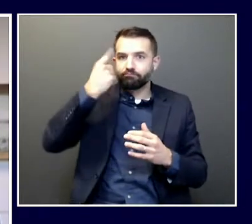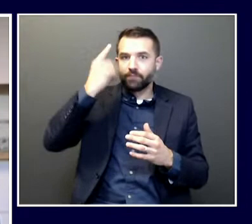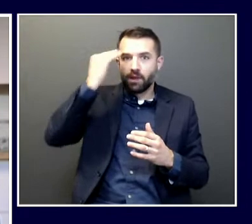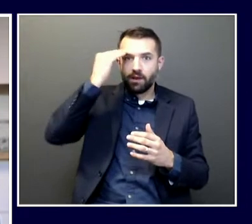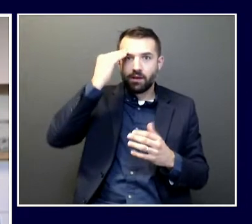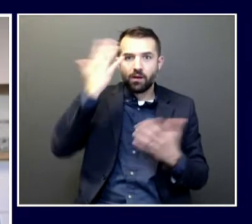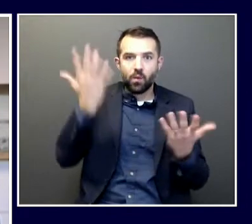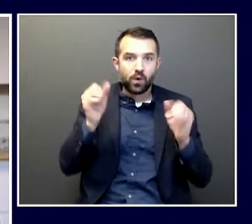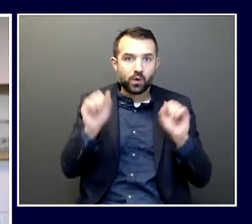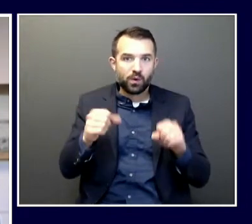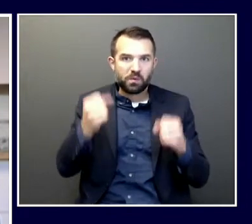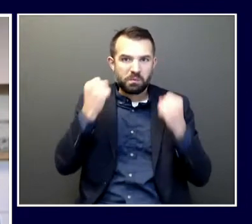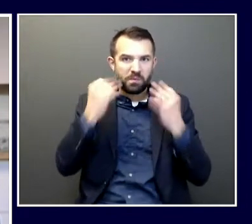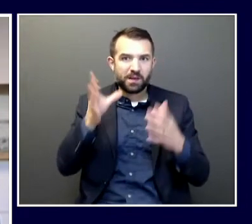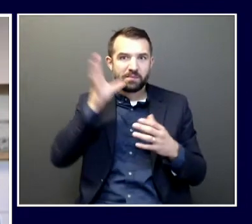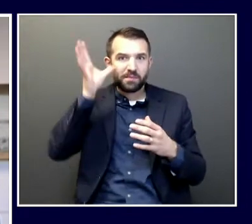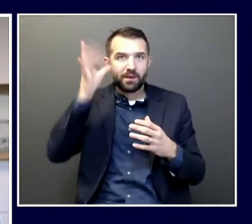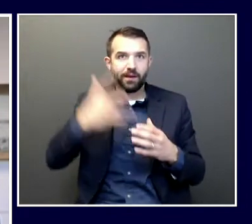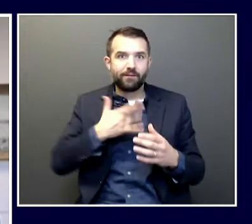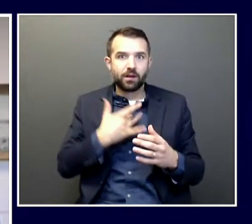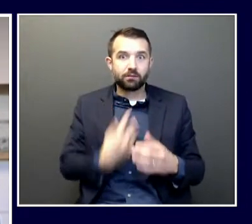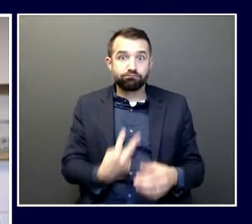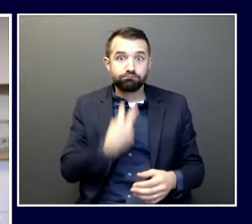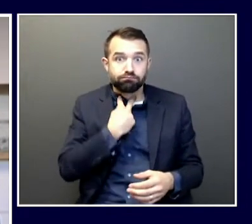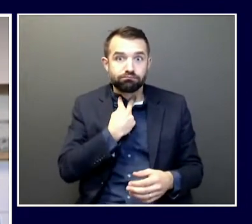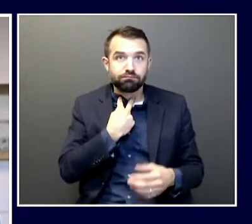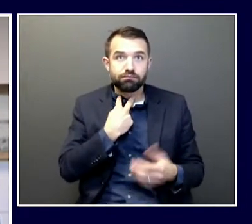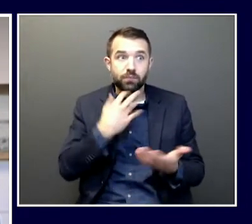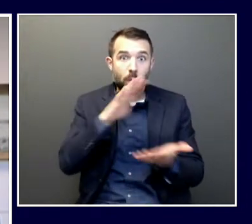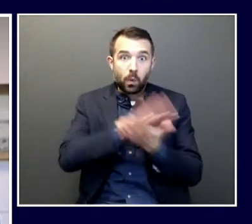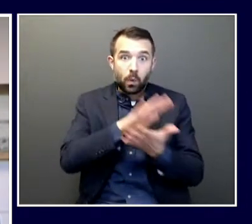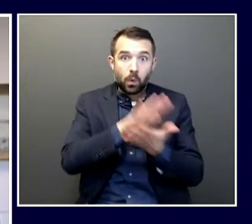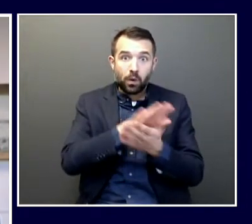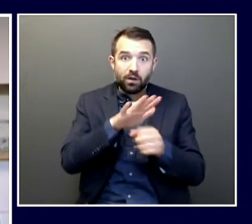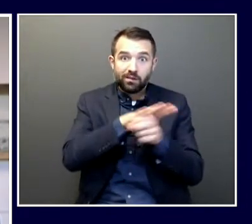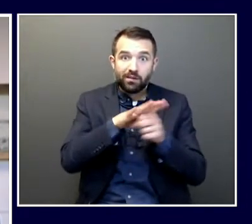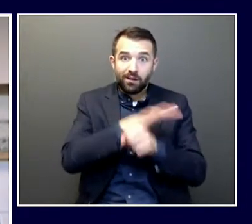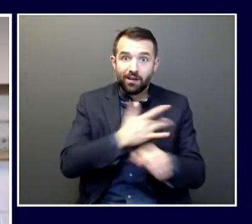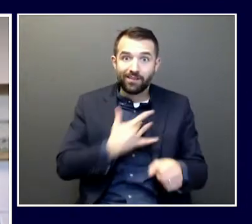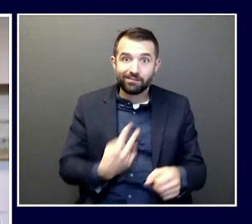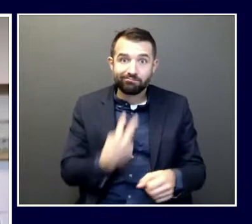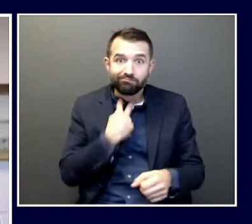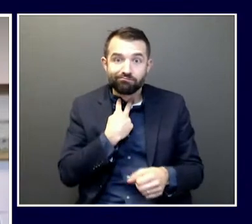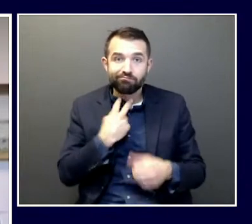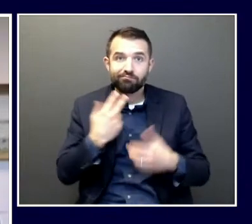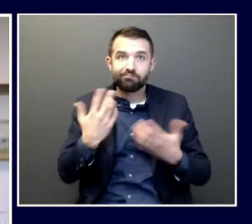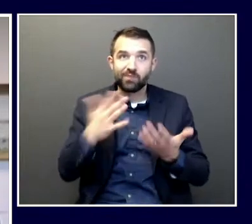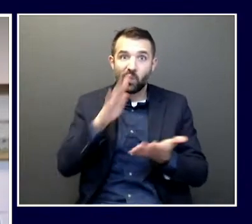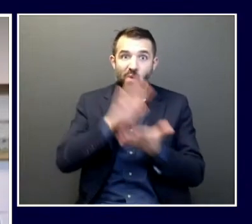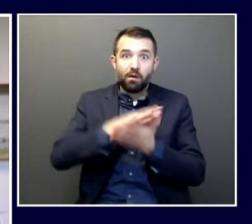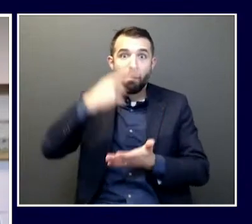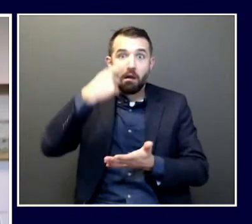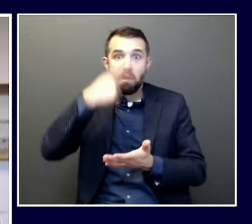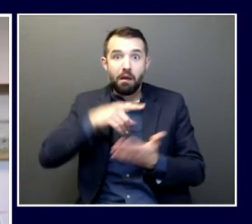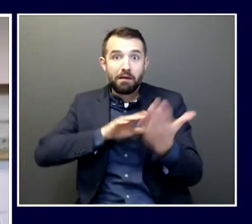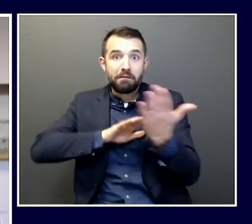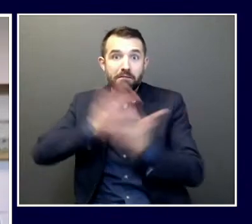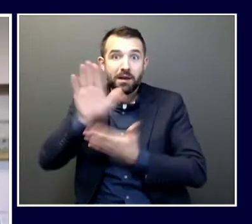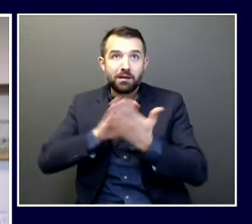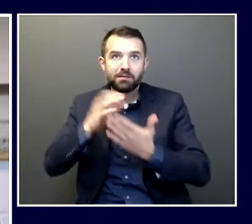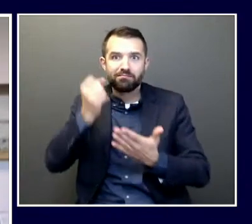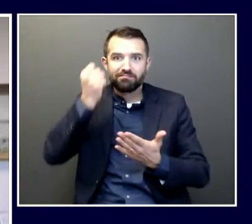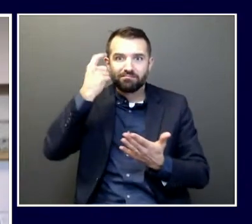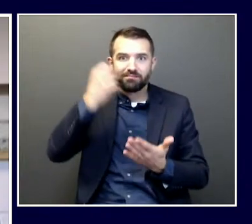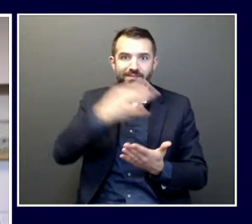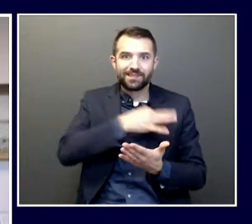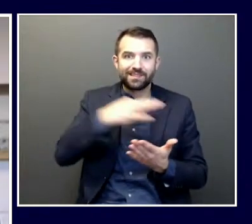spot. Districts who would love to offer in-person learning, but are now short-staffed. And also parents who are saying, I don't want my